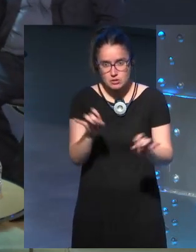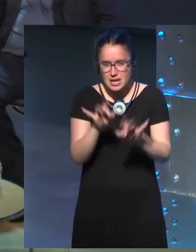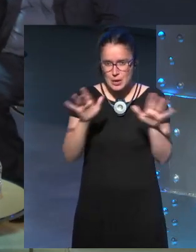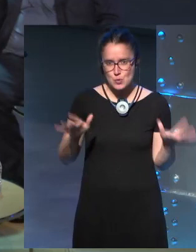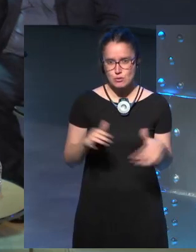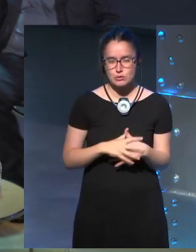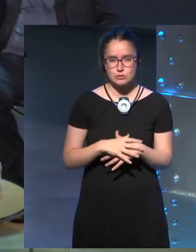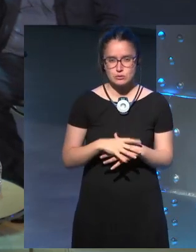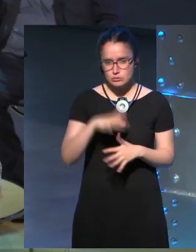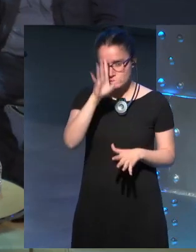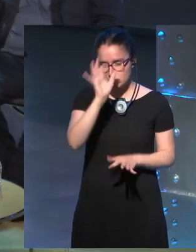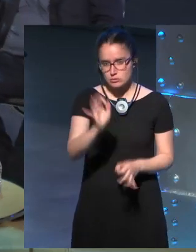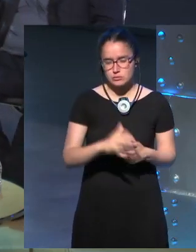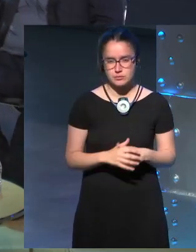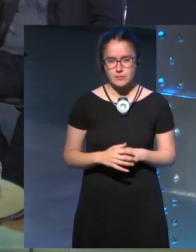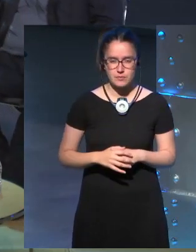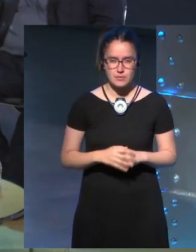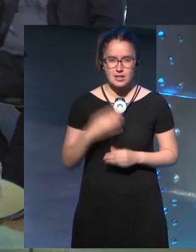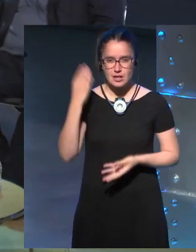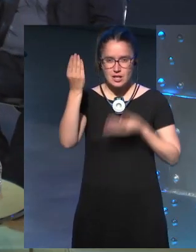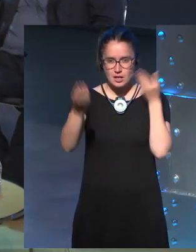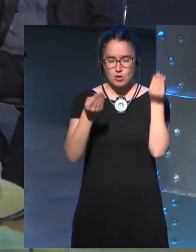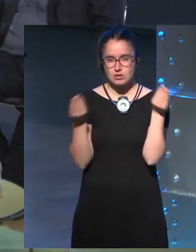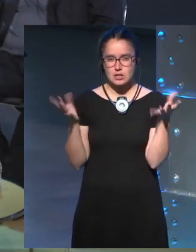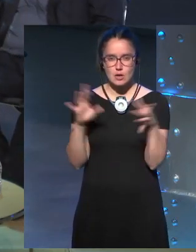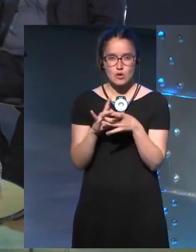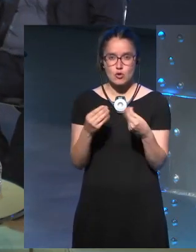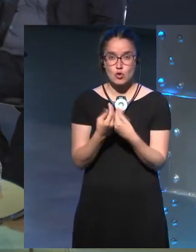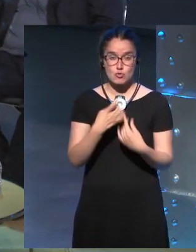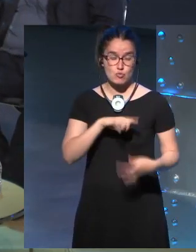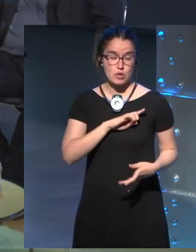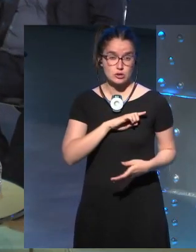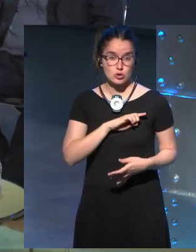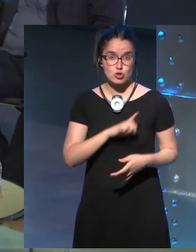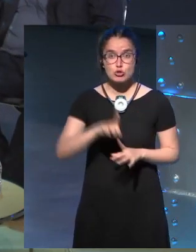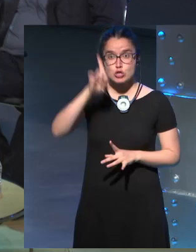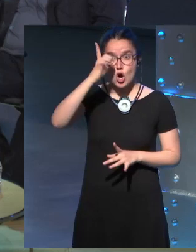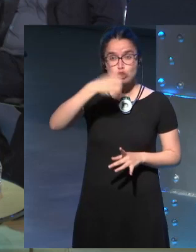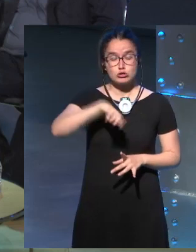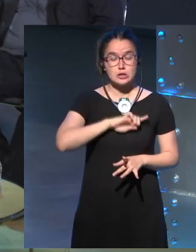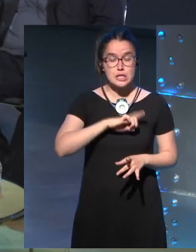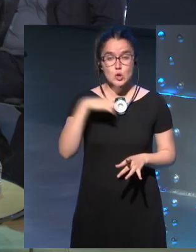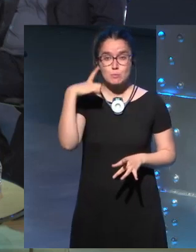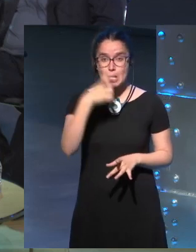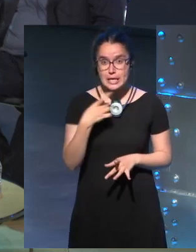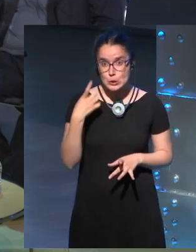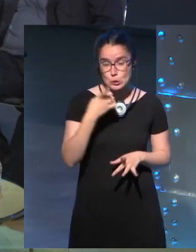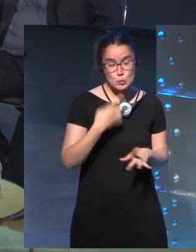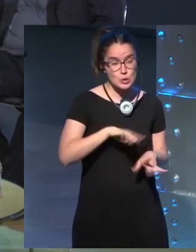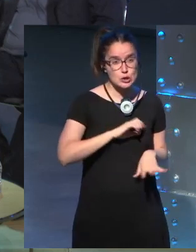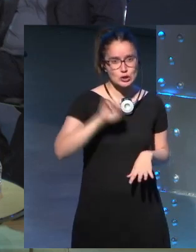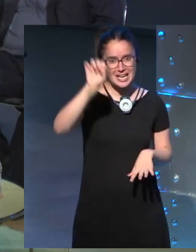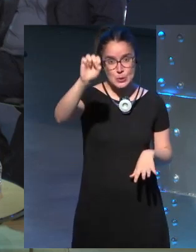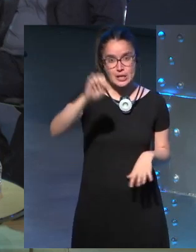it's about your own gods, your own myths, your own heroes,